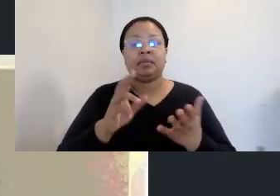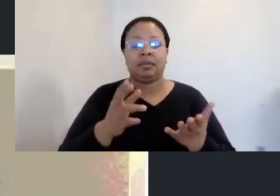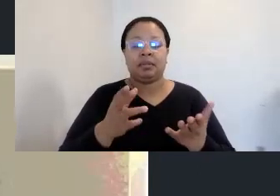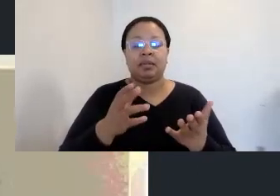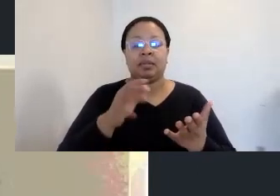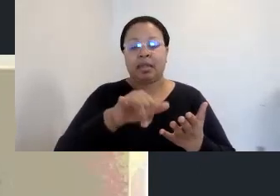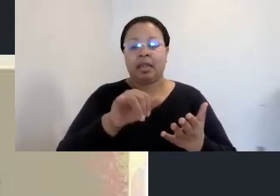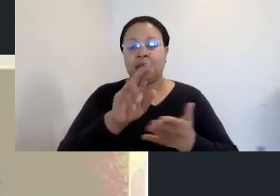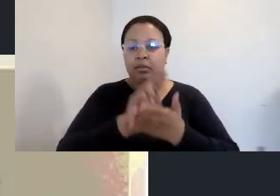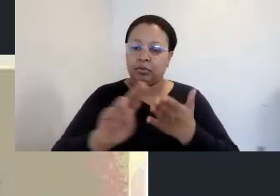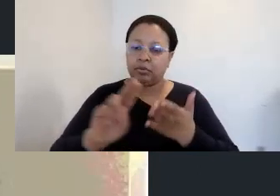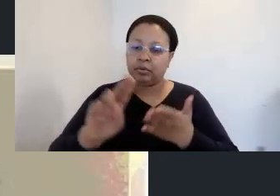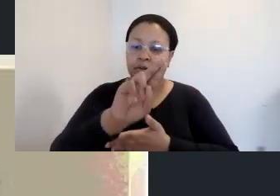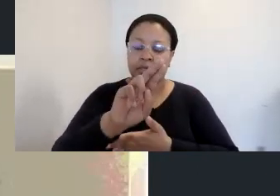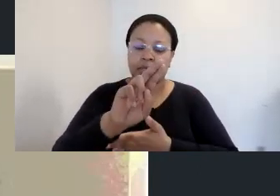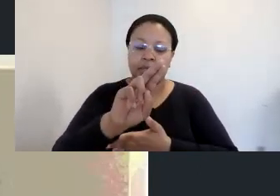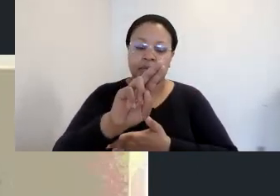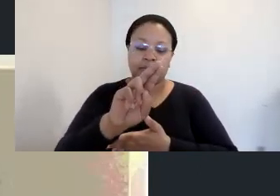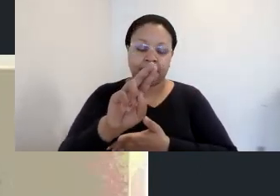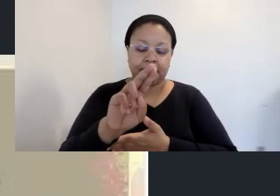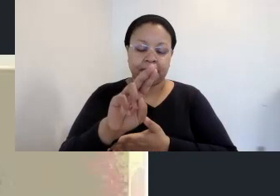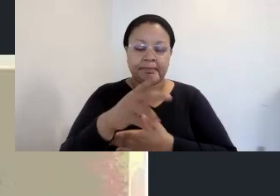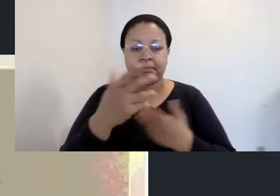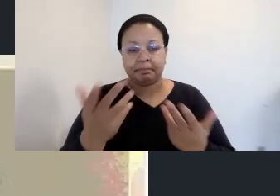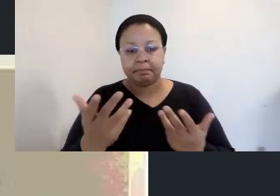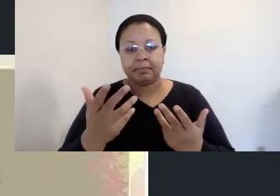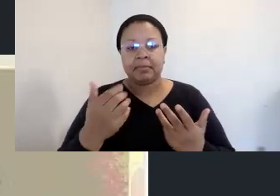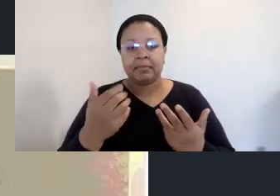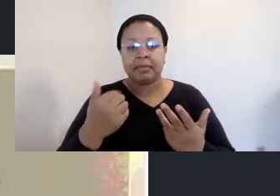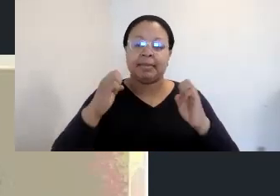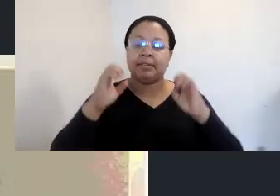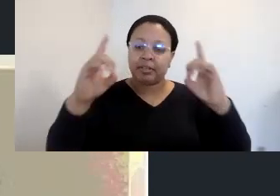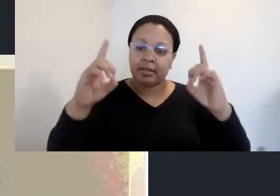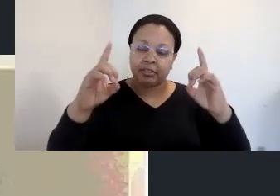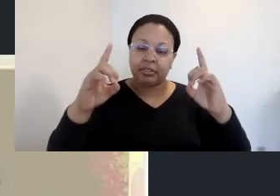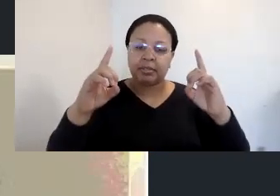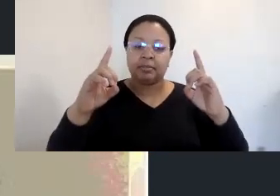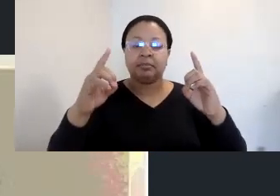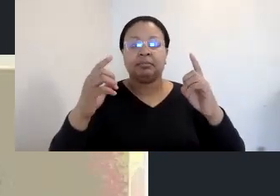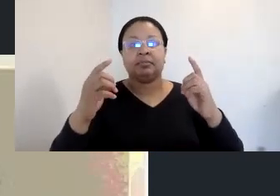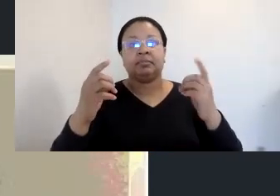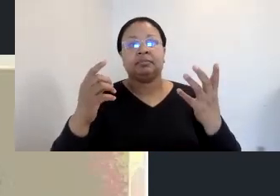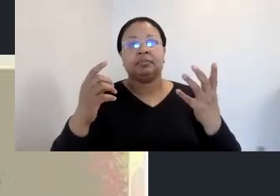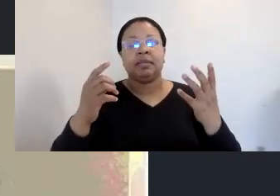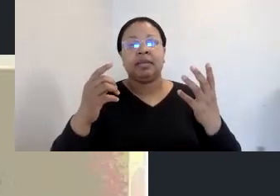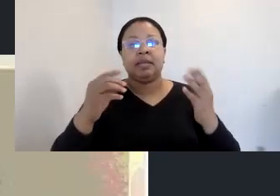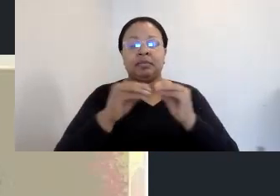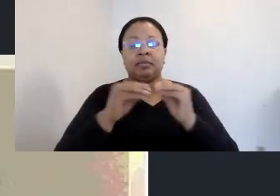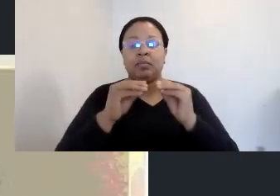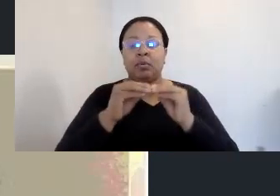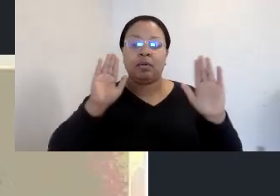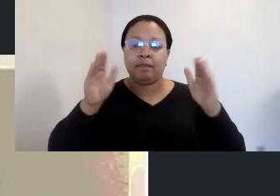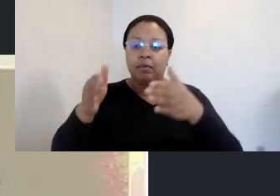university has education and is geared mostly